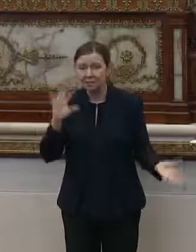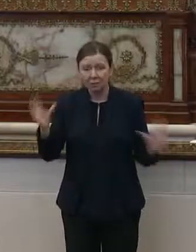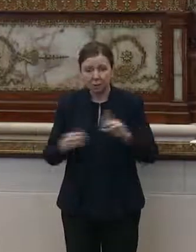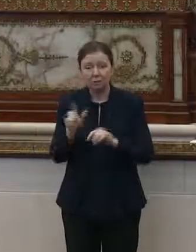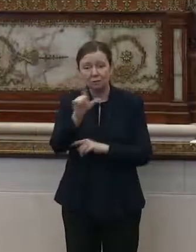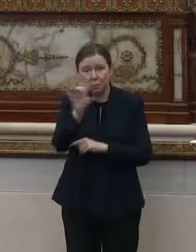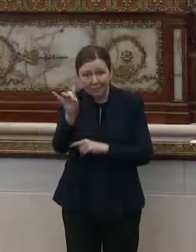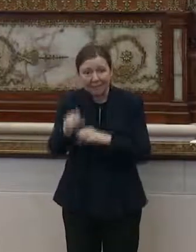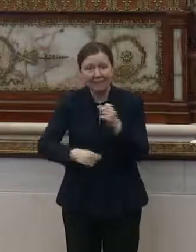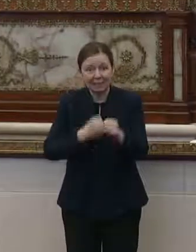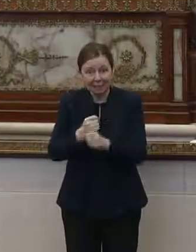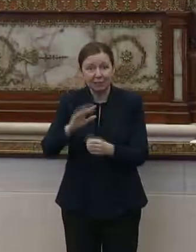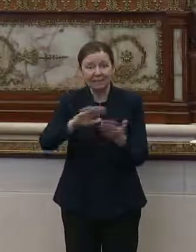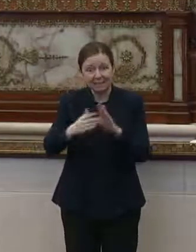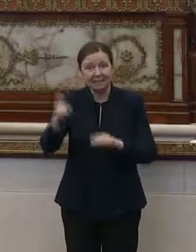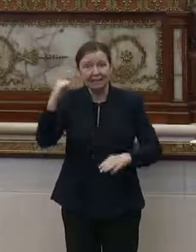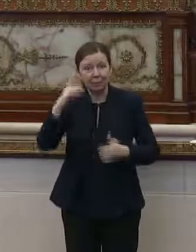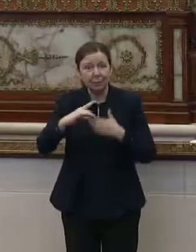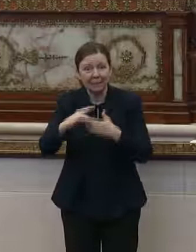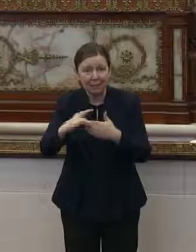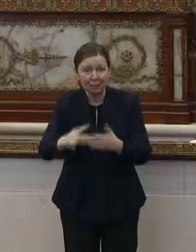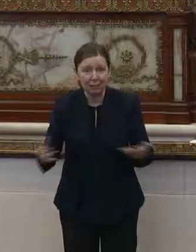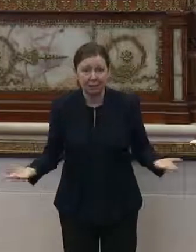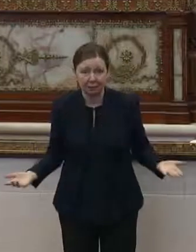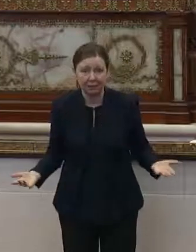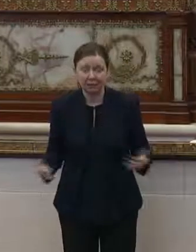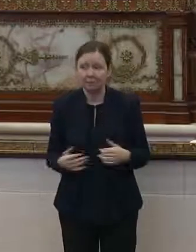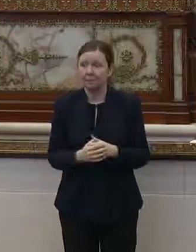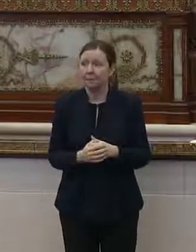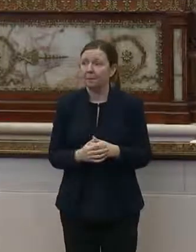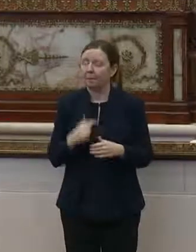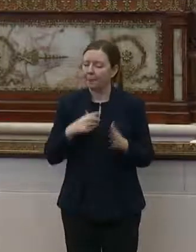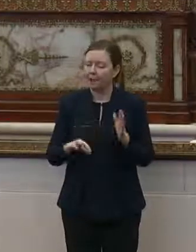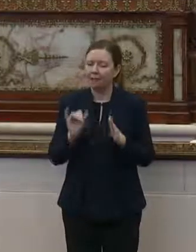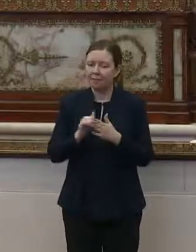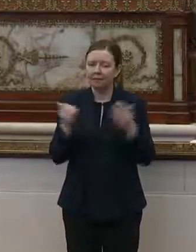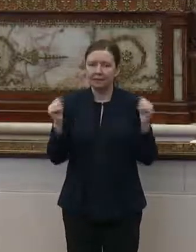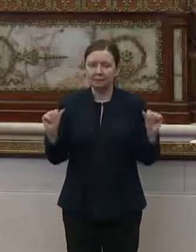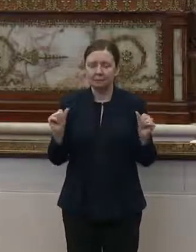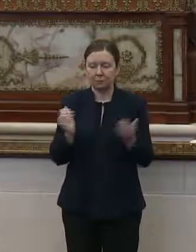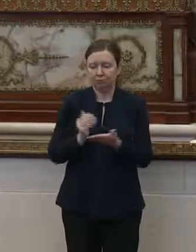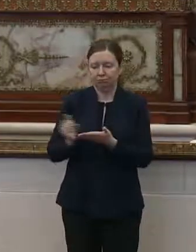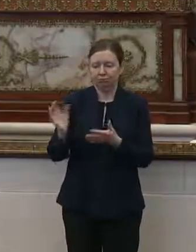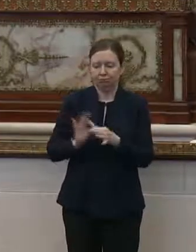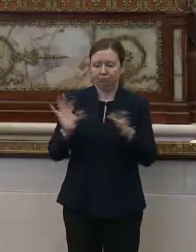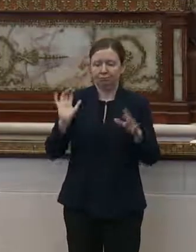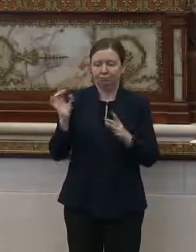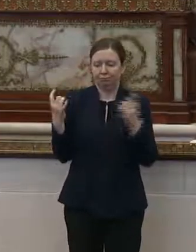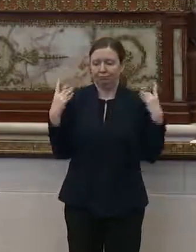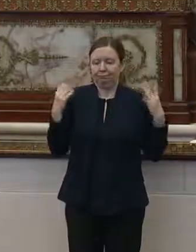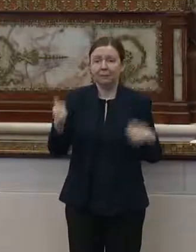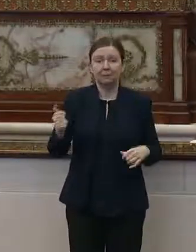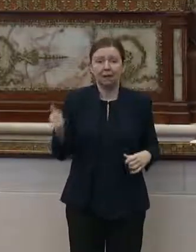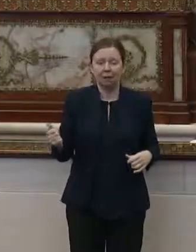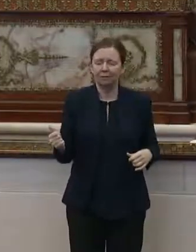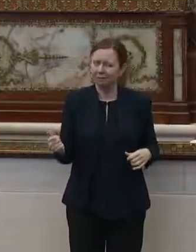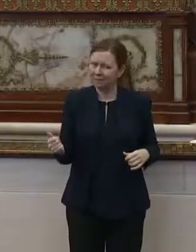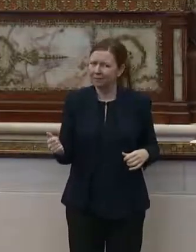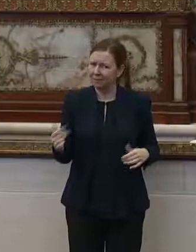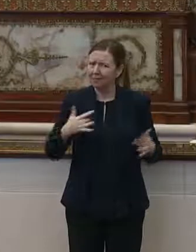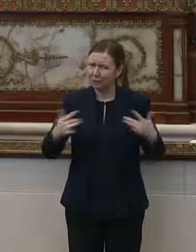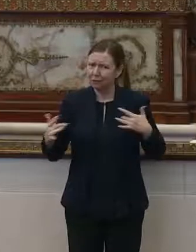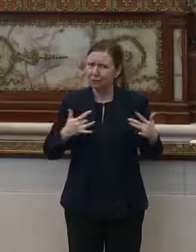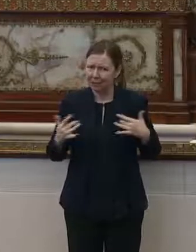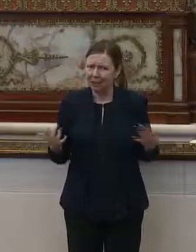years in city government and leadership positions. I find this attempt to disavow himself of responsibility troubling in this